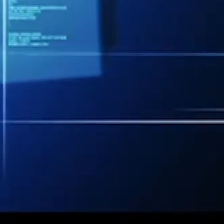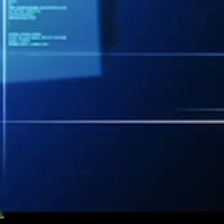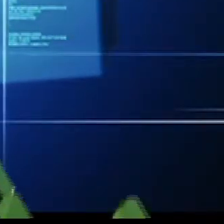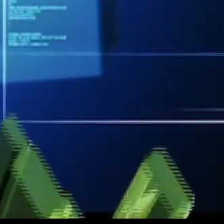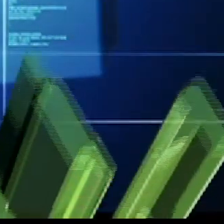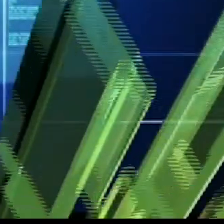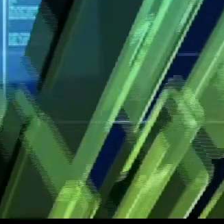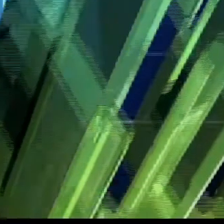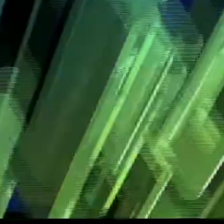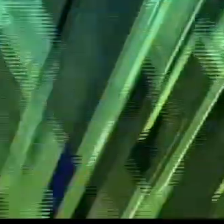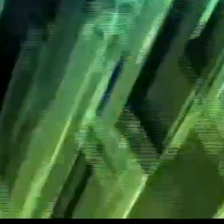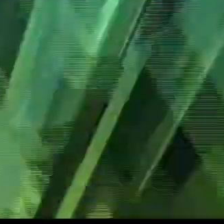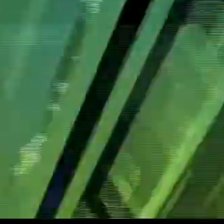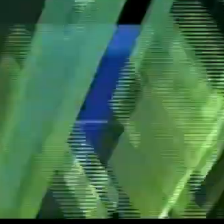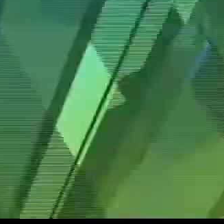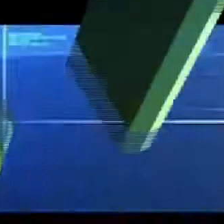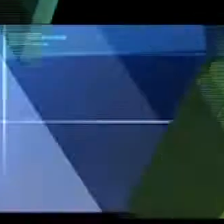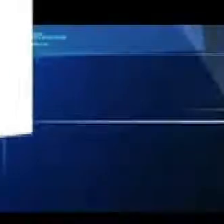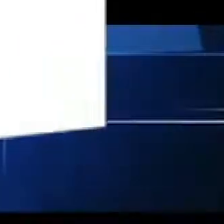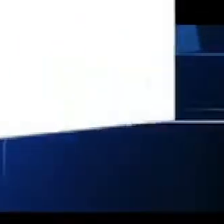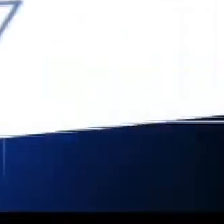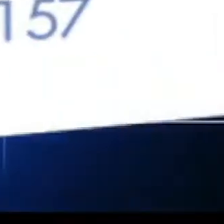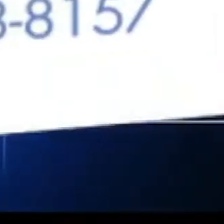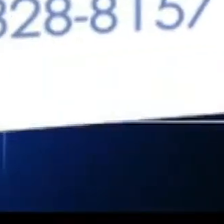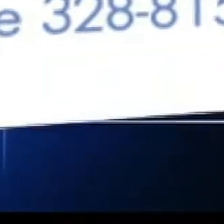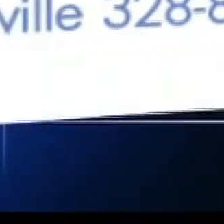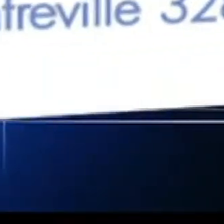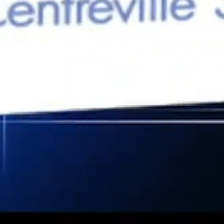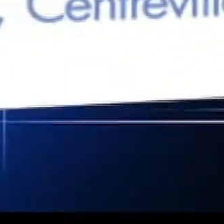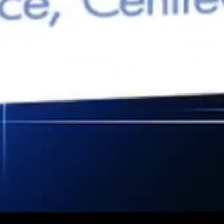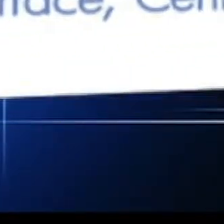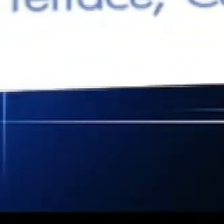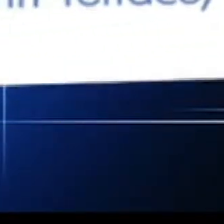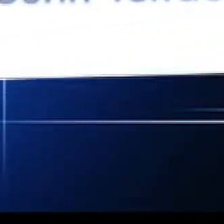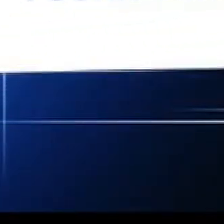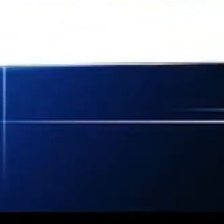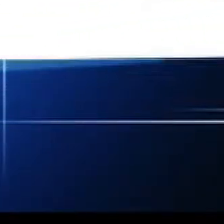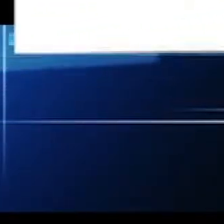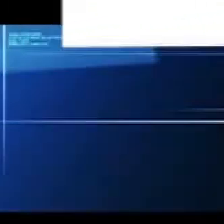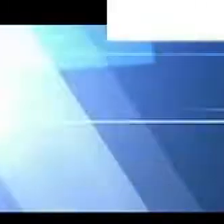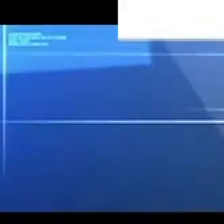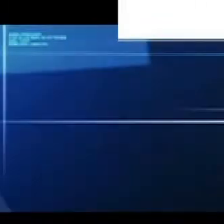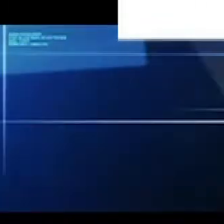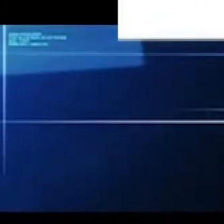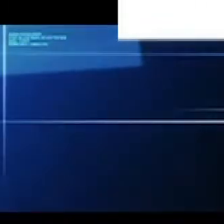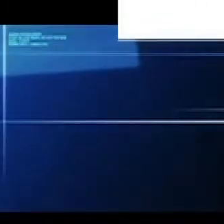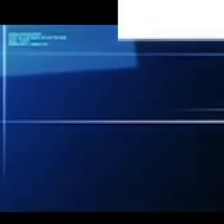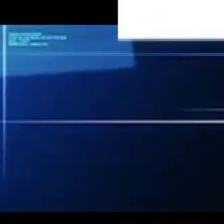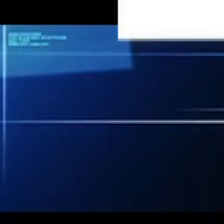This is ZNS Total Sports, brought to you by Fourth Terrace Diagnostic Center.